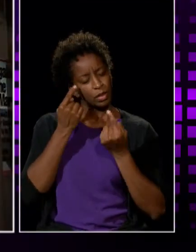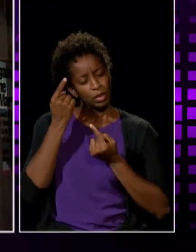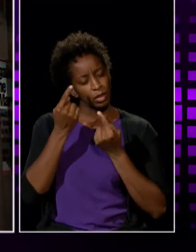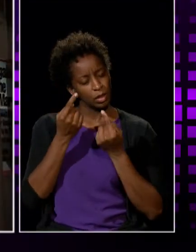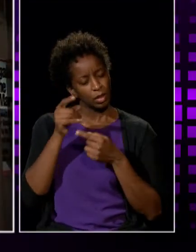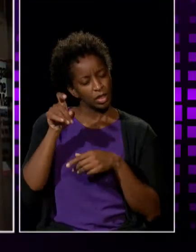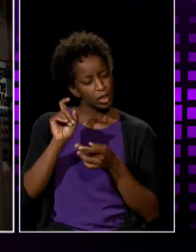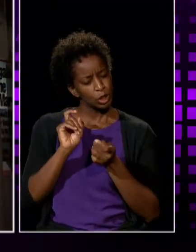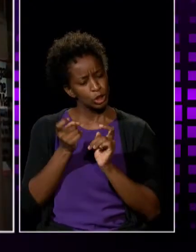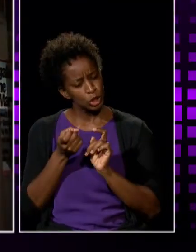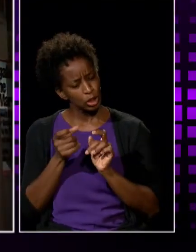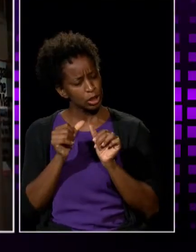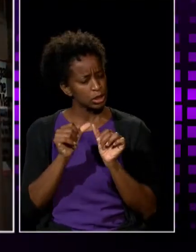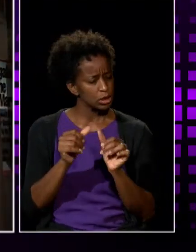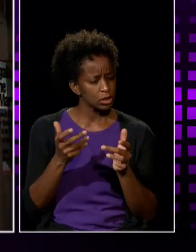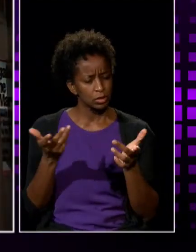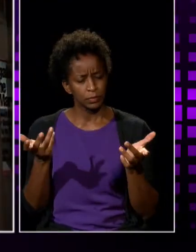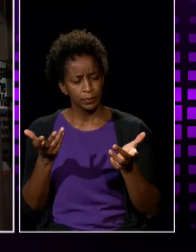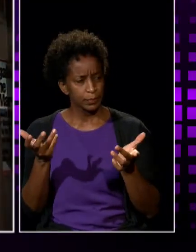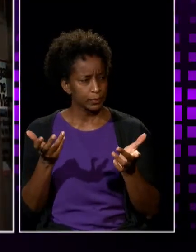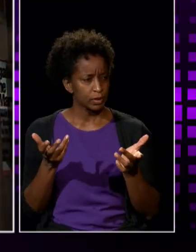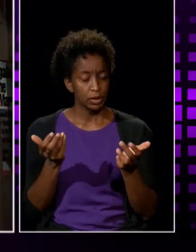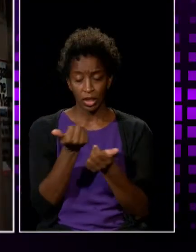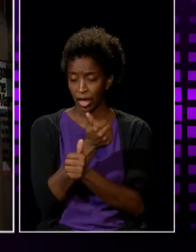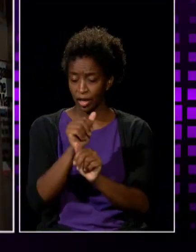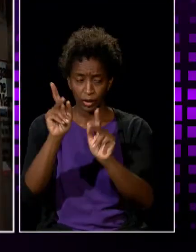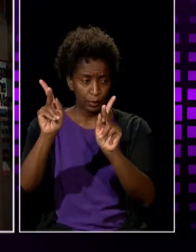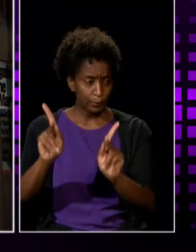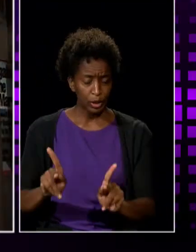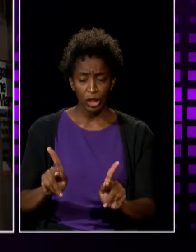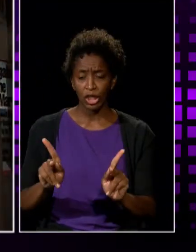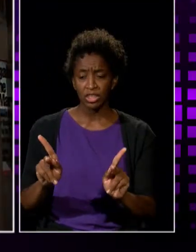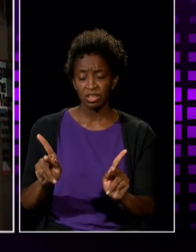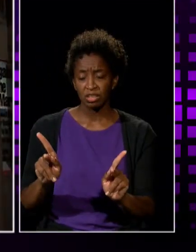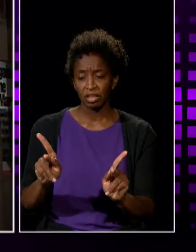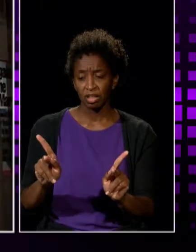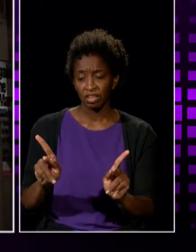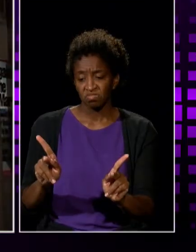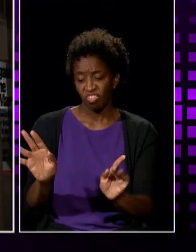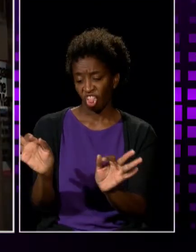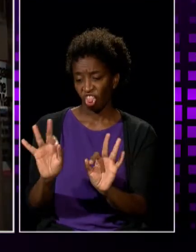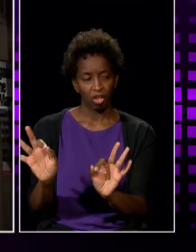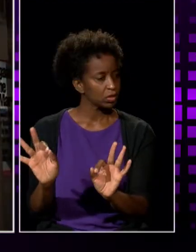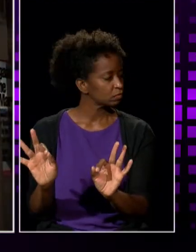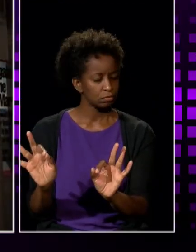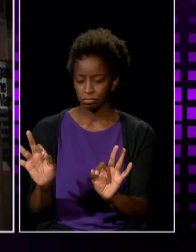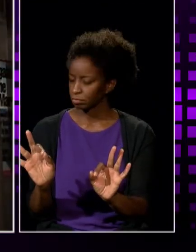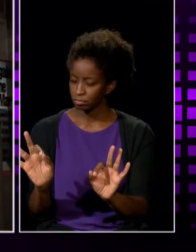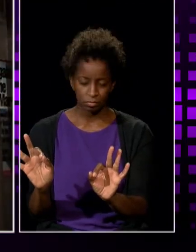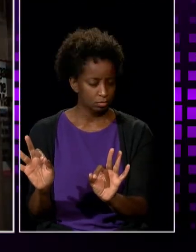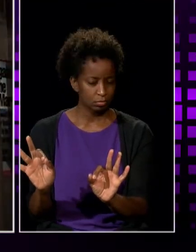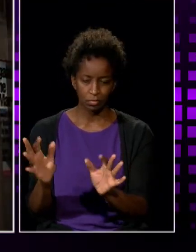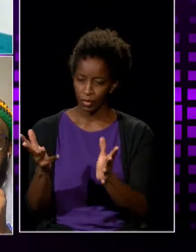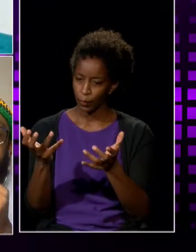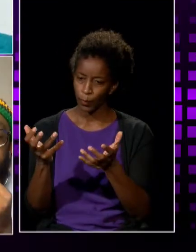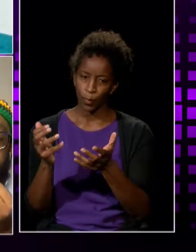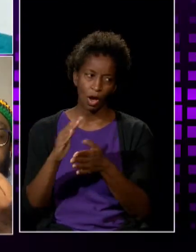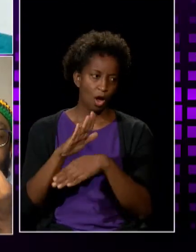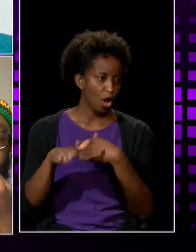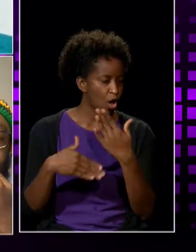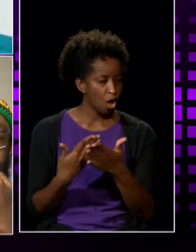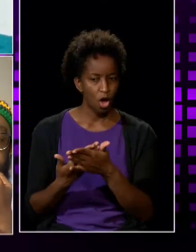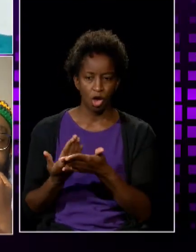that Barbados can only prosper when we provide the environment for each and every one of us to prosper. Thank you,